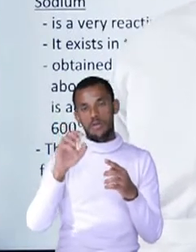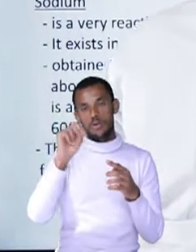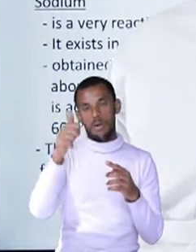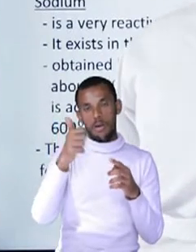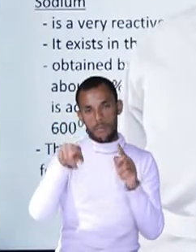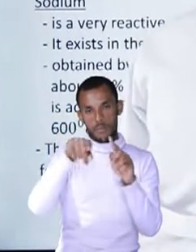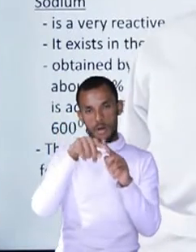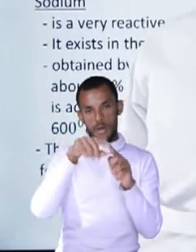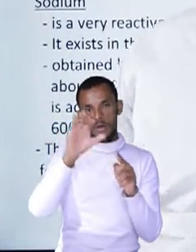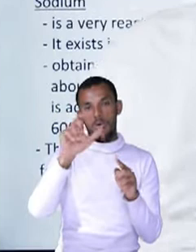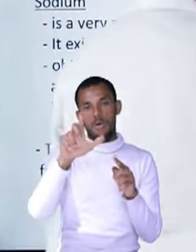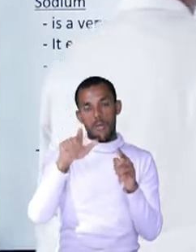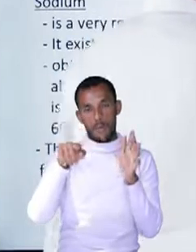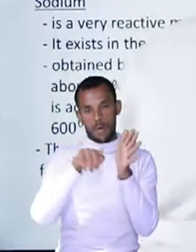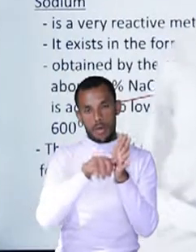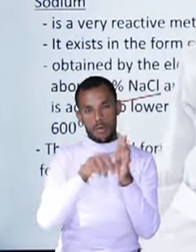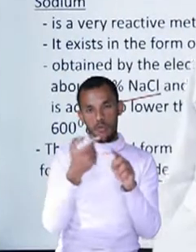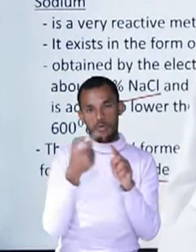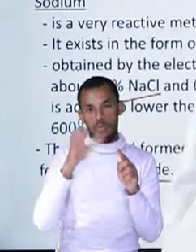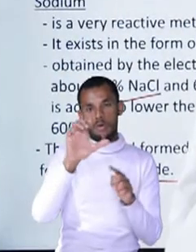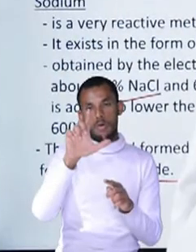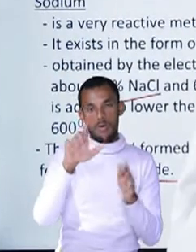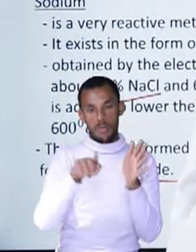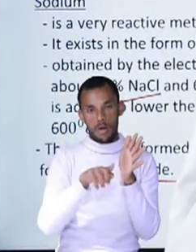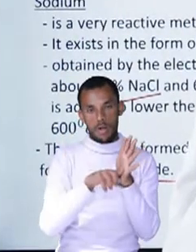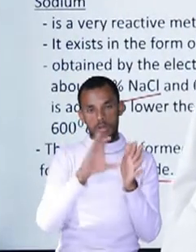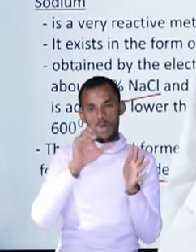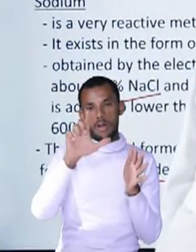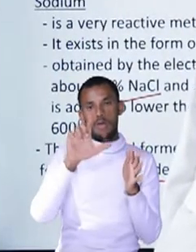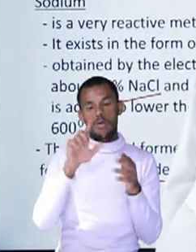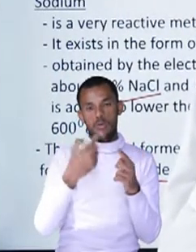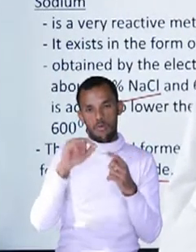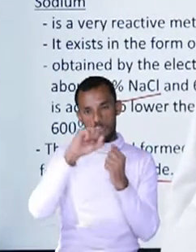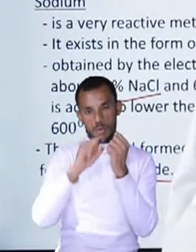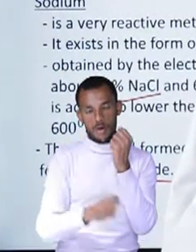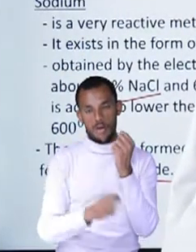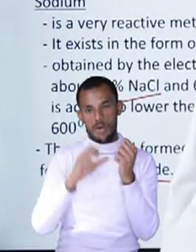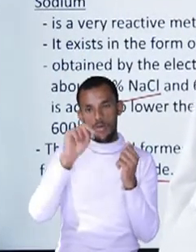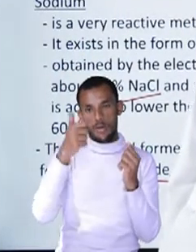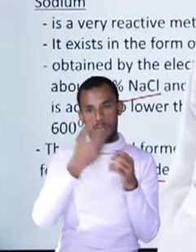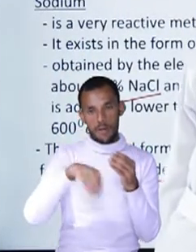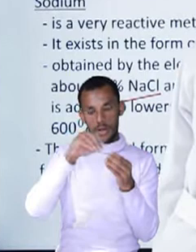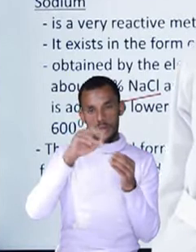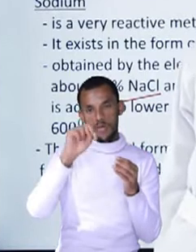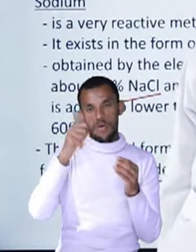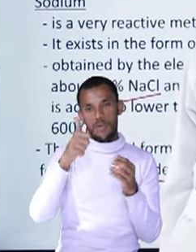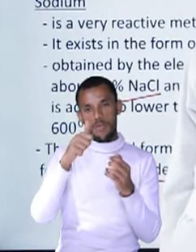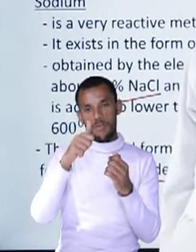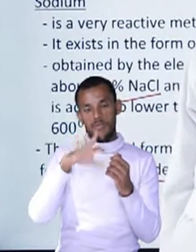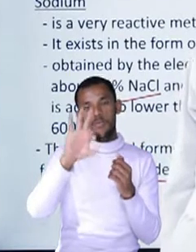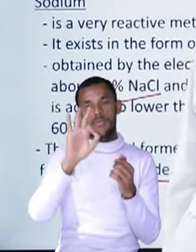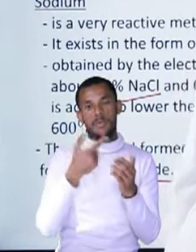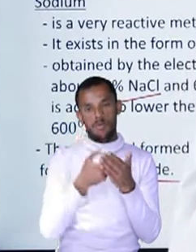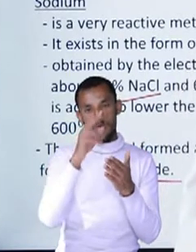plus, chlorine minus here. From chlorine minus, Cl2 can be formed. From sodium plus, sodium can be formed.